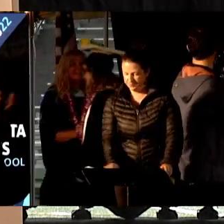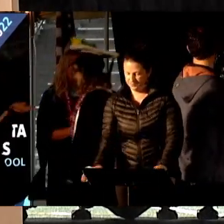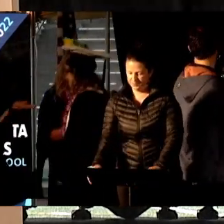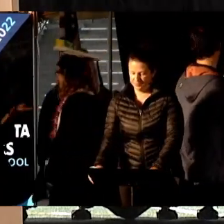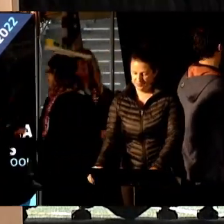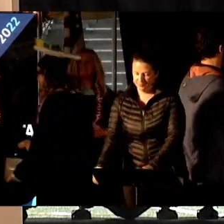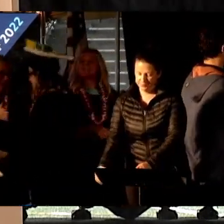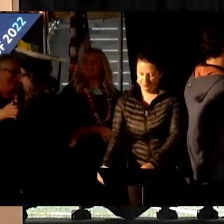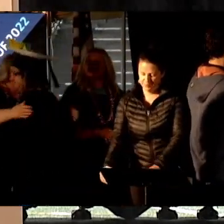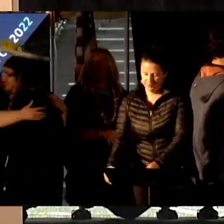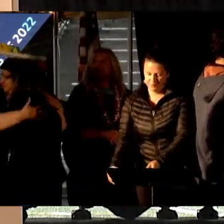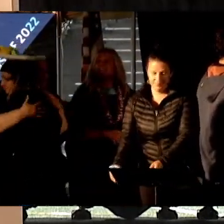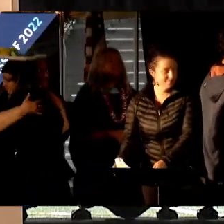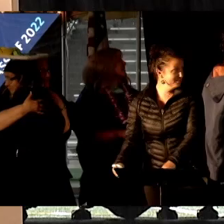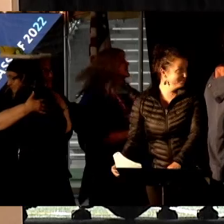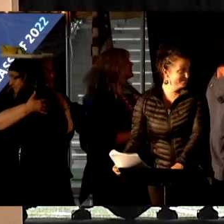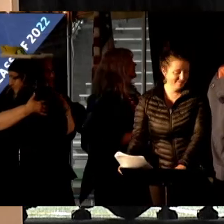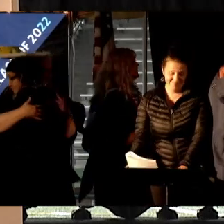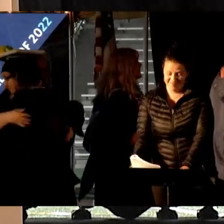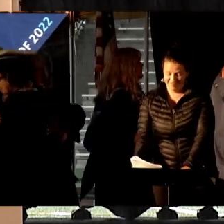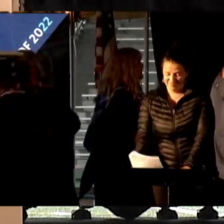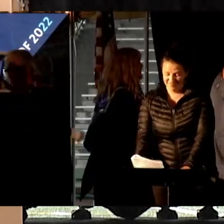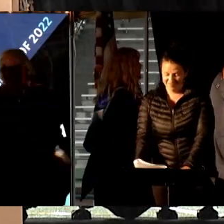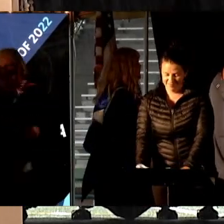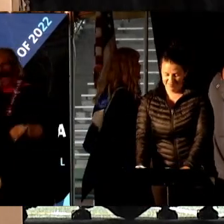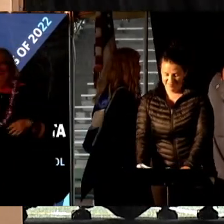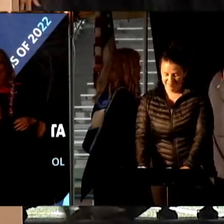Time to move the podium.